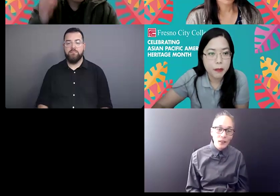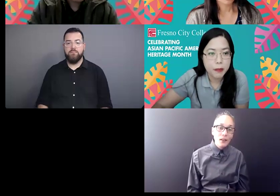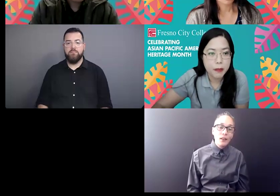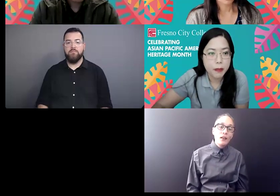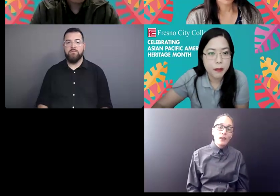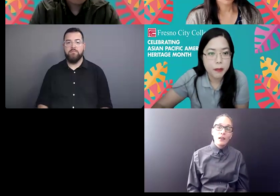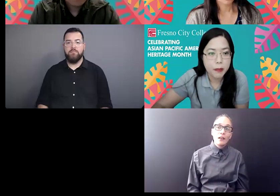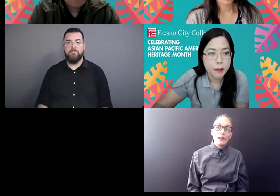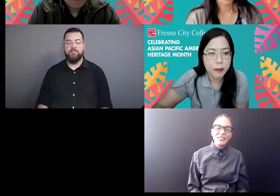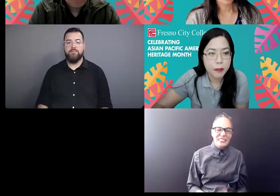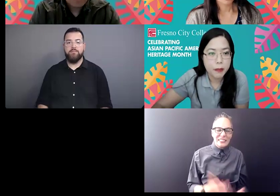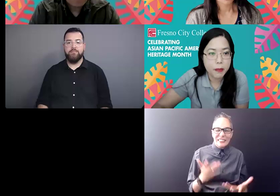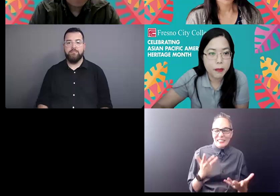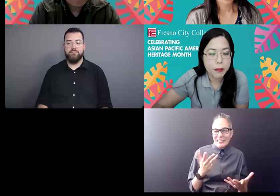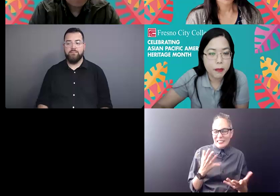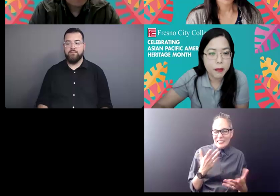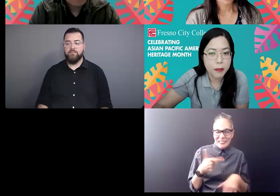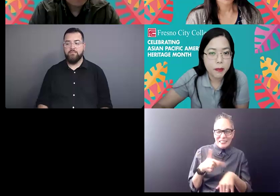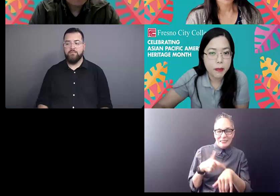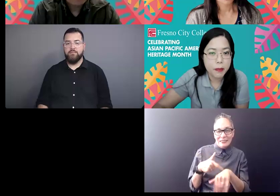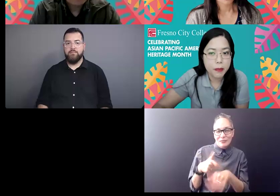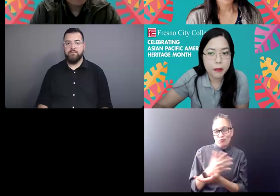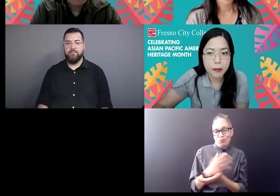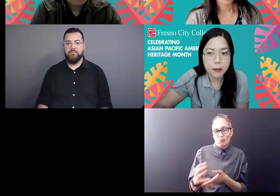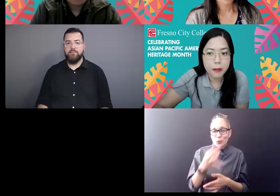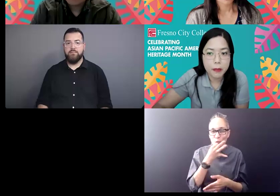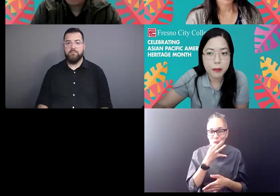So we are just about at the end of our time here.